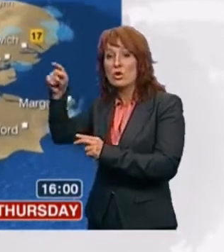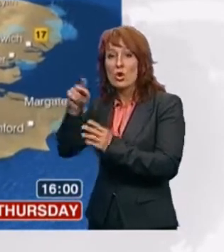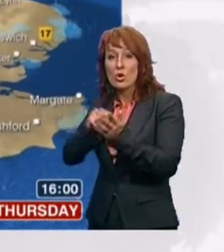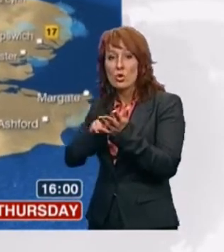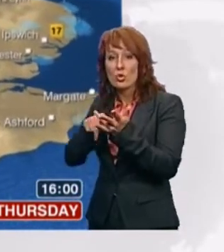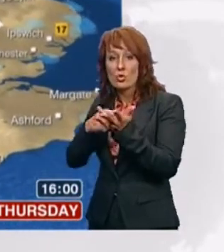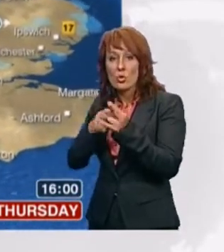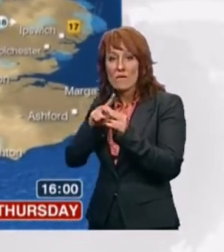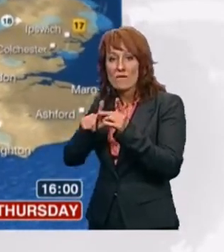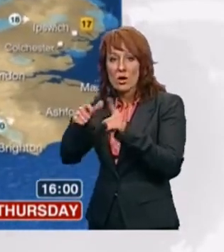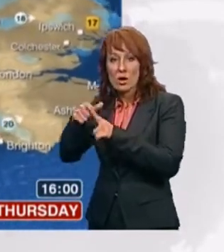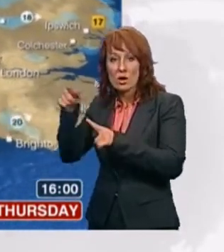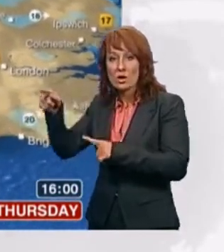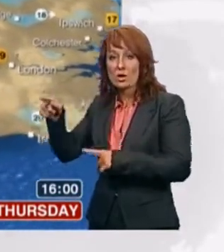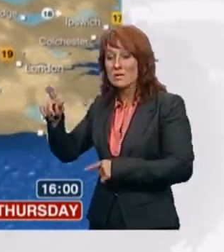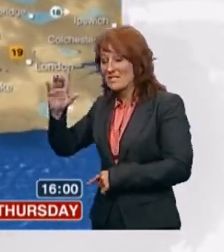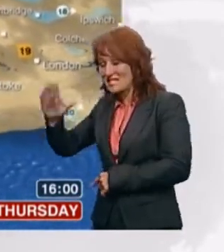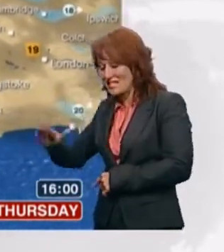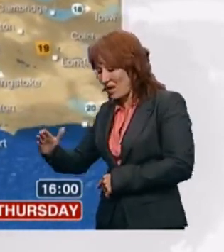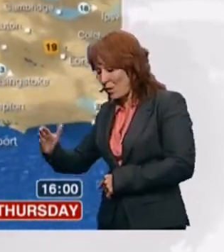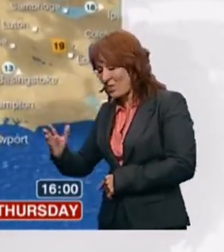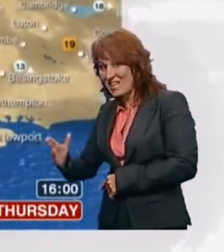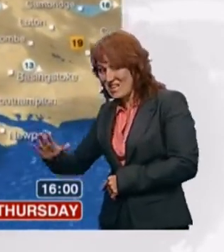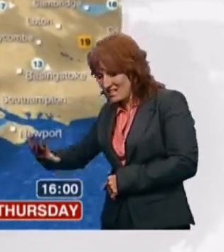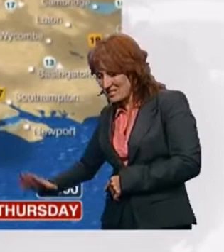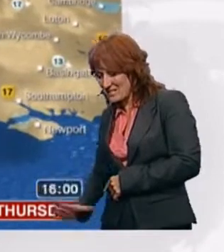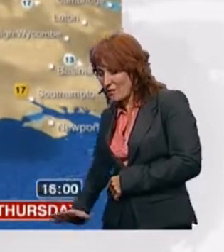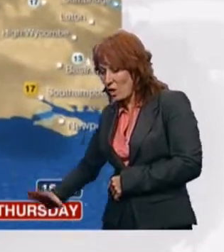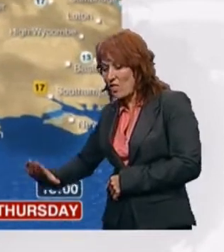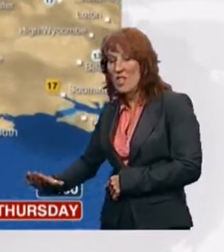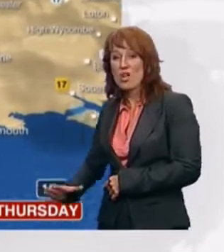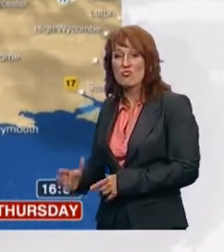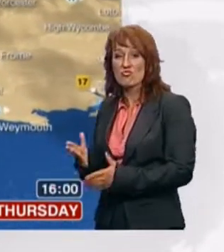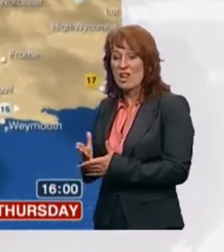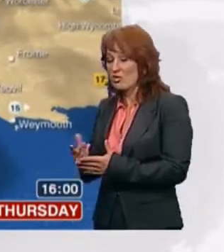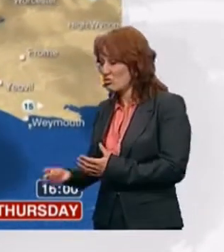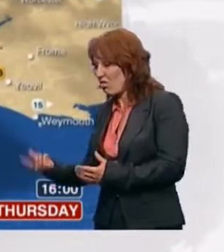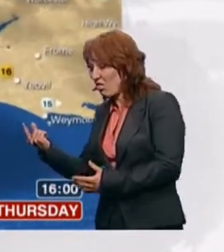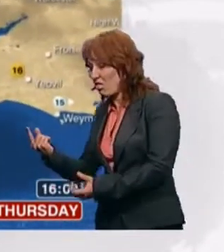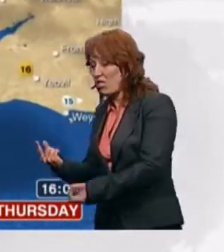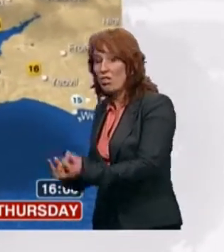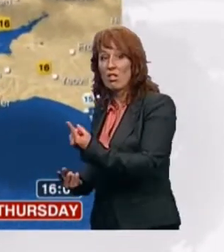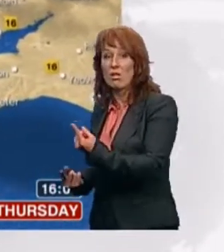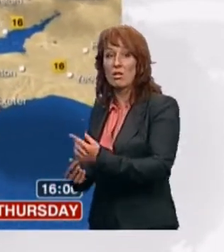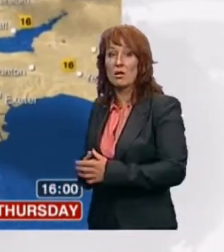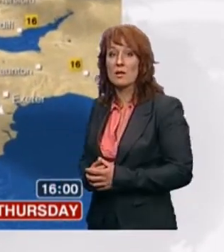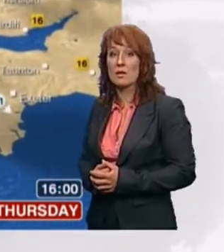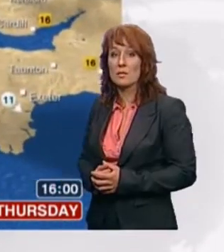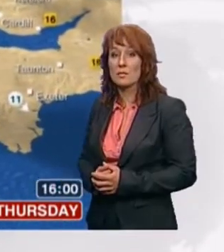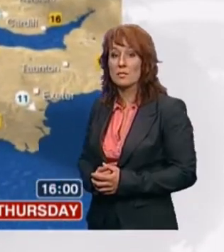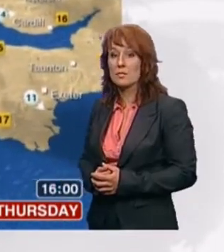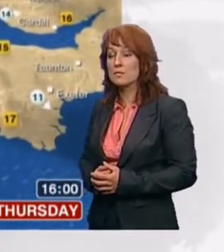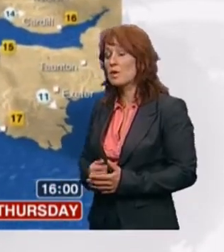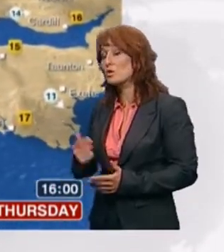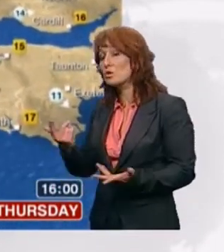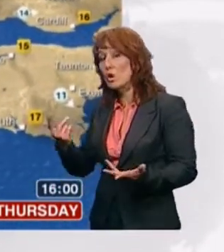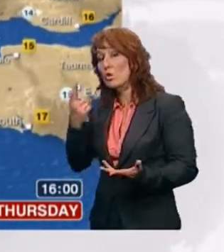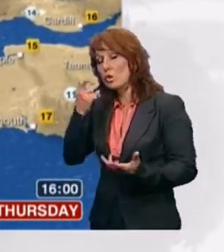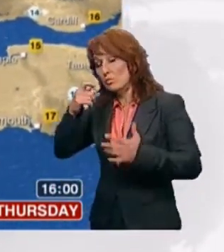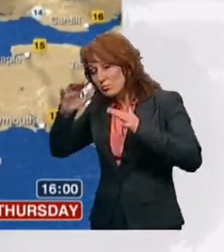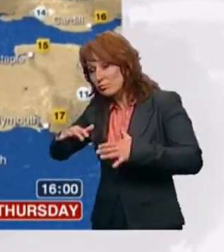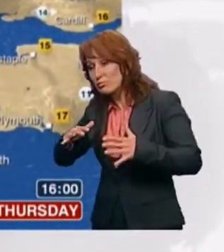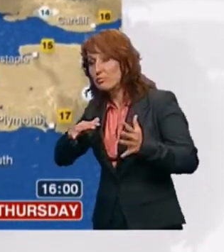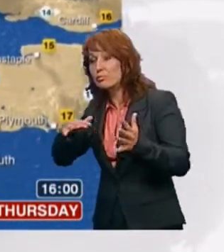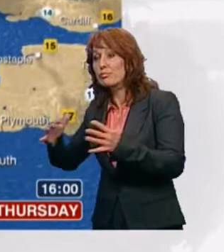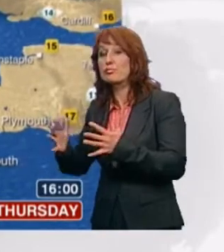across much of southeast England, the showers are very hit and miss. And out of a shower, out of the breeze, in some sunshine, it doesn't